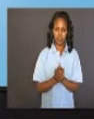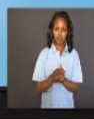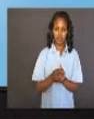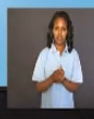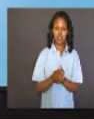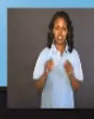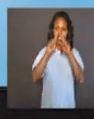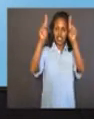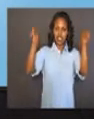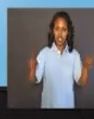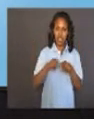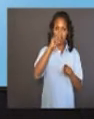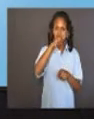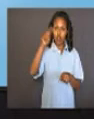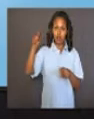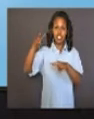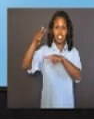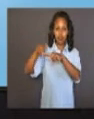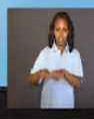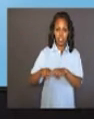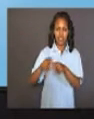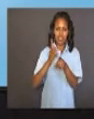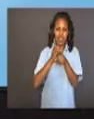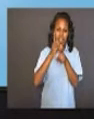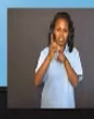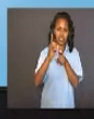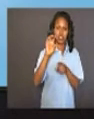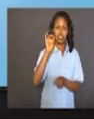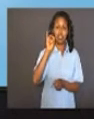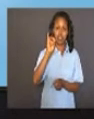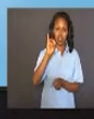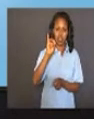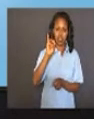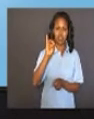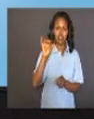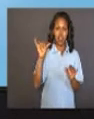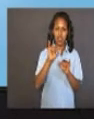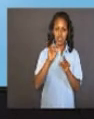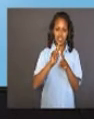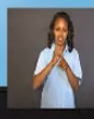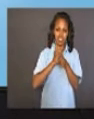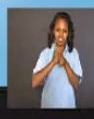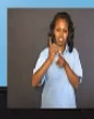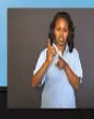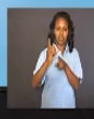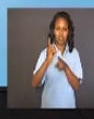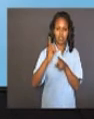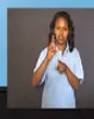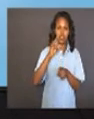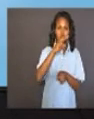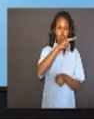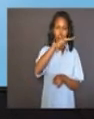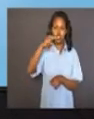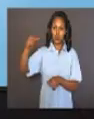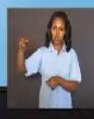The oscilloscope displays a direct current as a straight horizontal line.